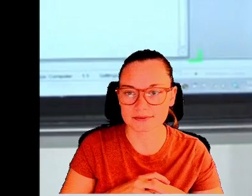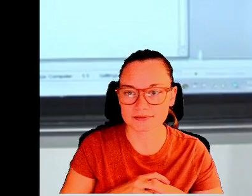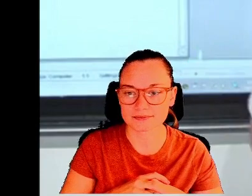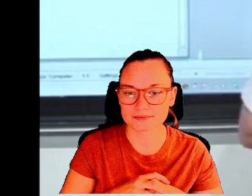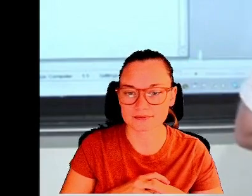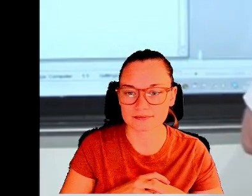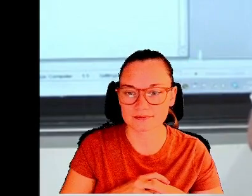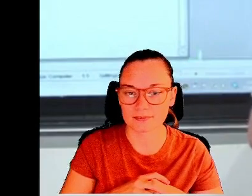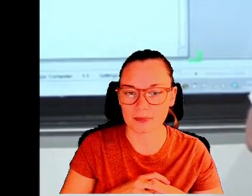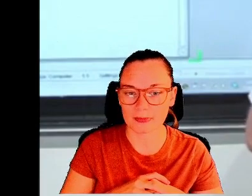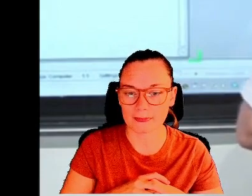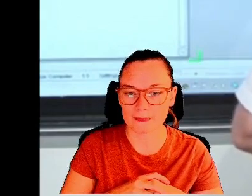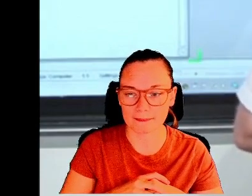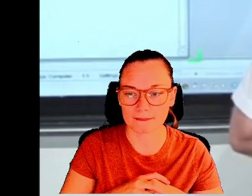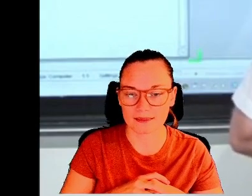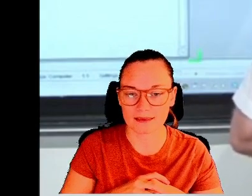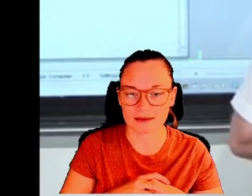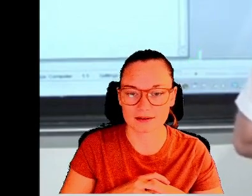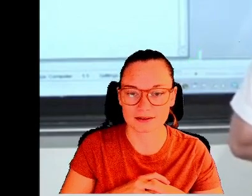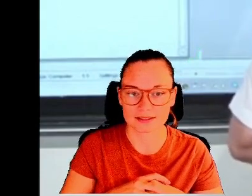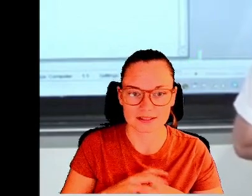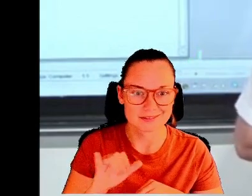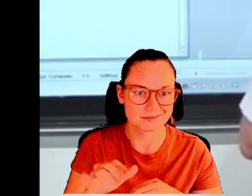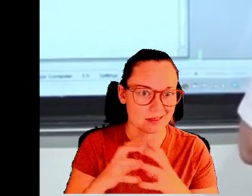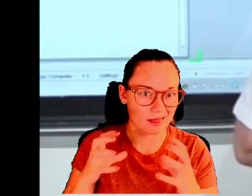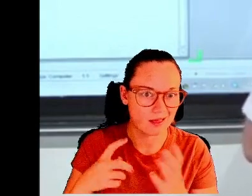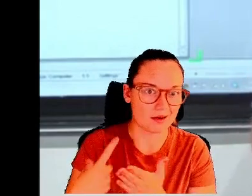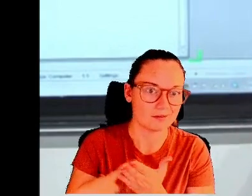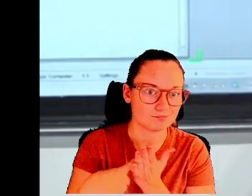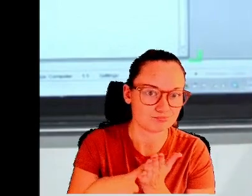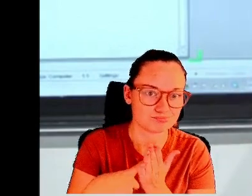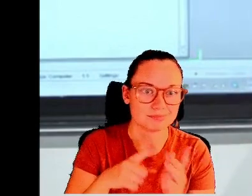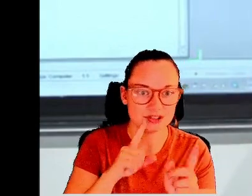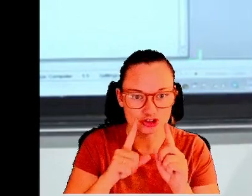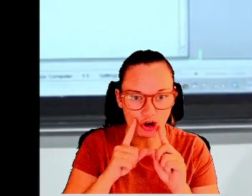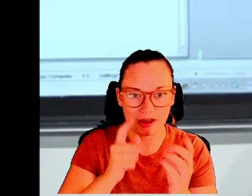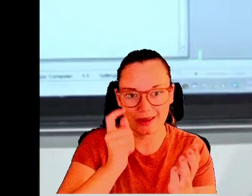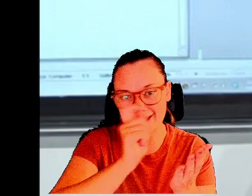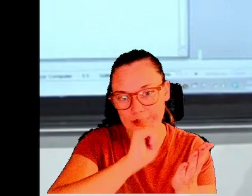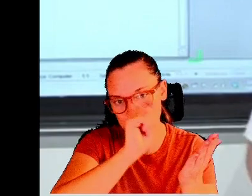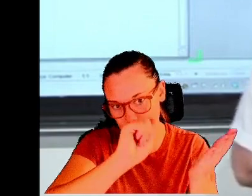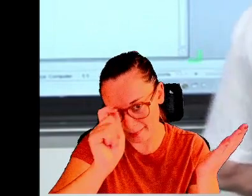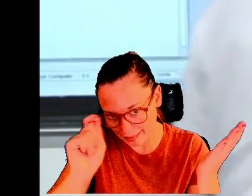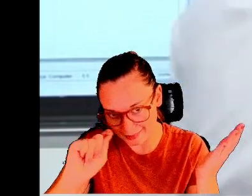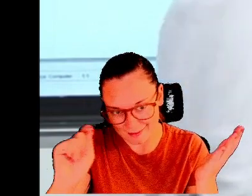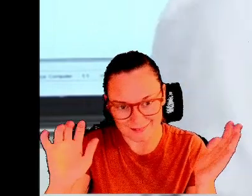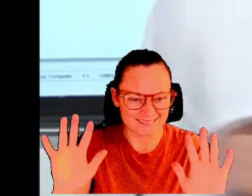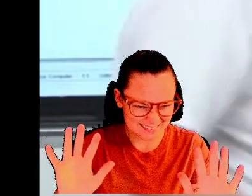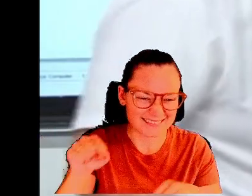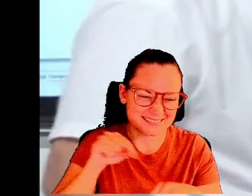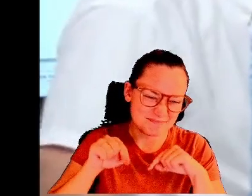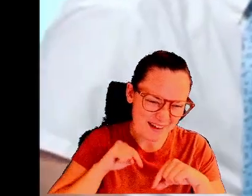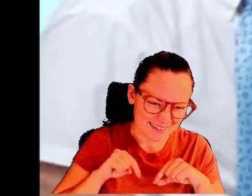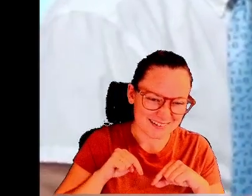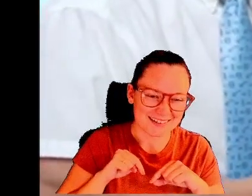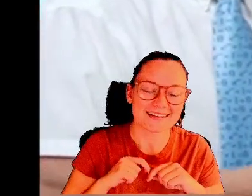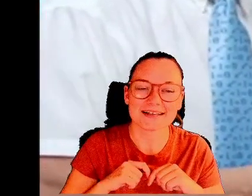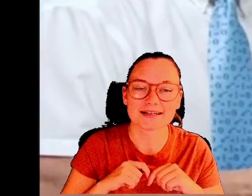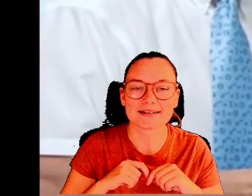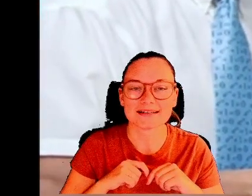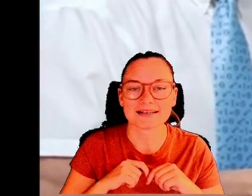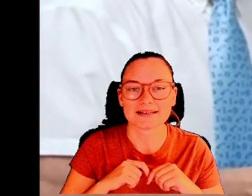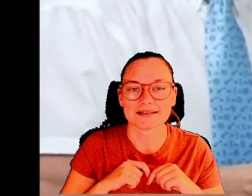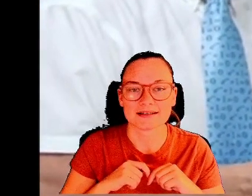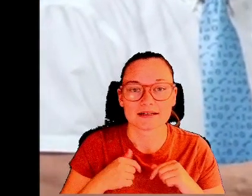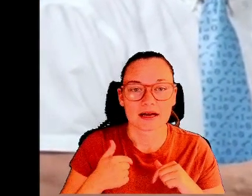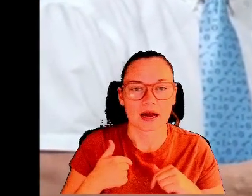because I did a lot of talking and scribbling up here. Let me make up an